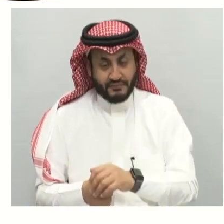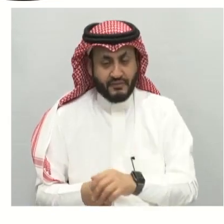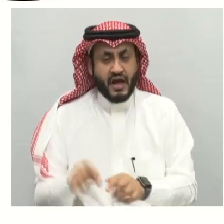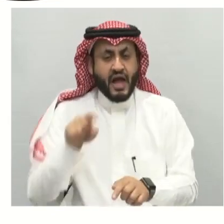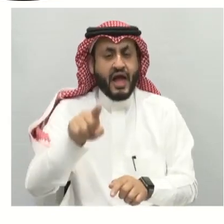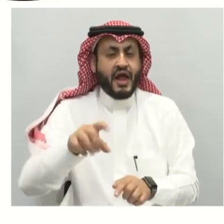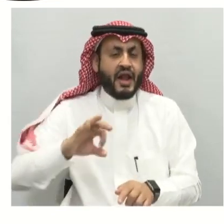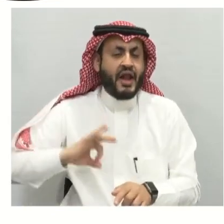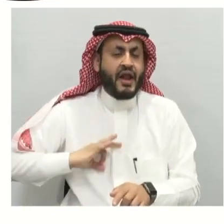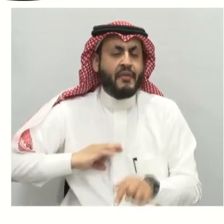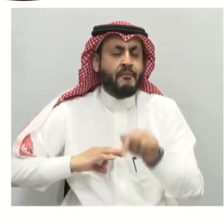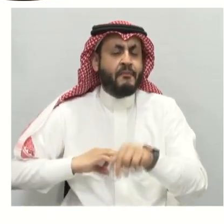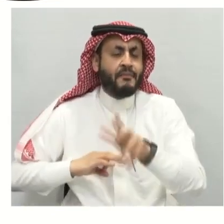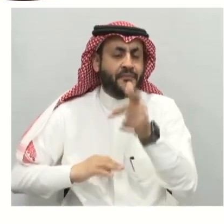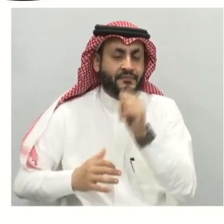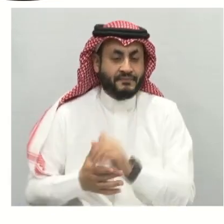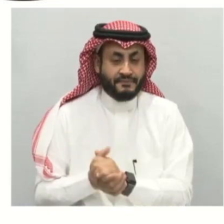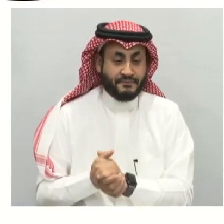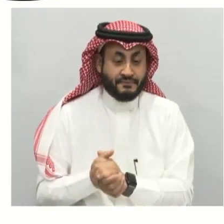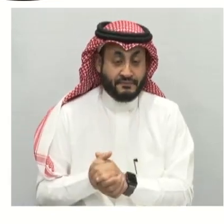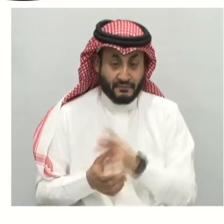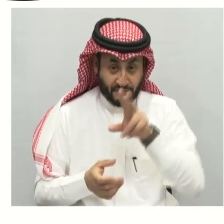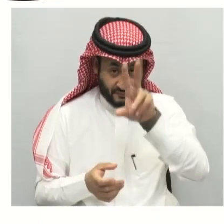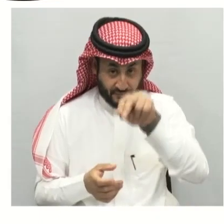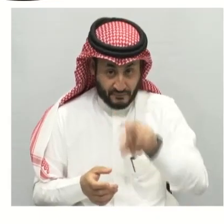trace and I write. What